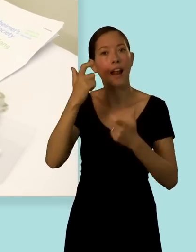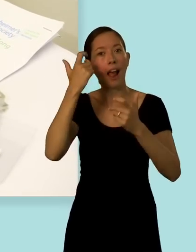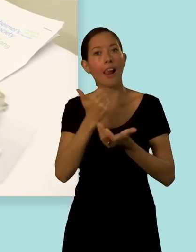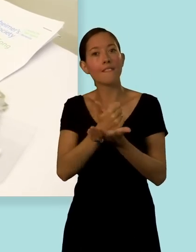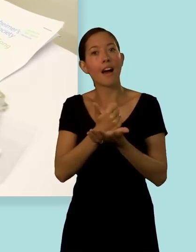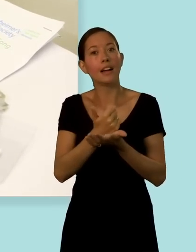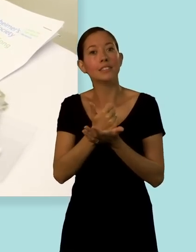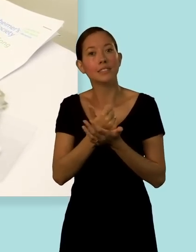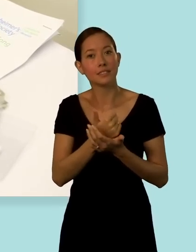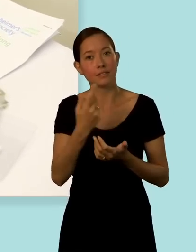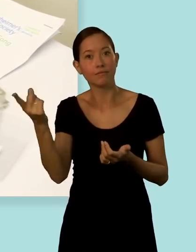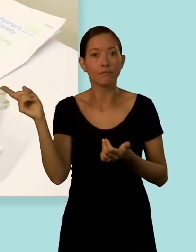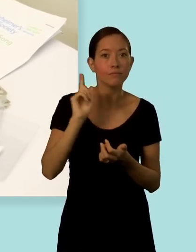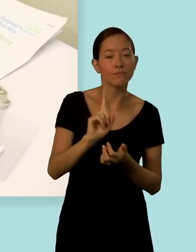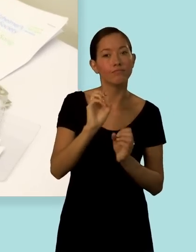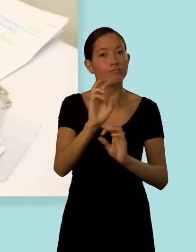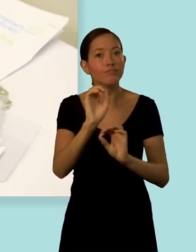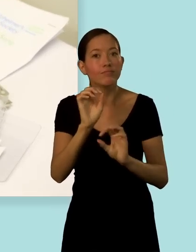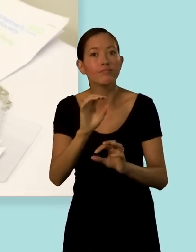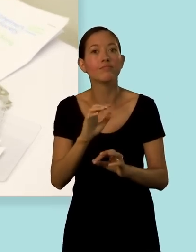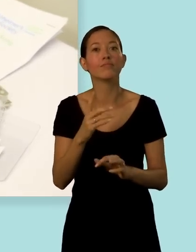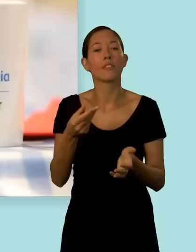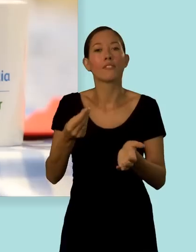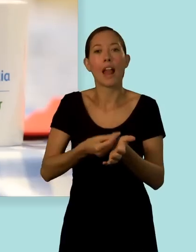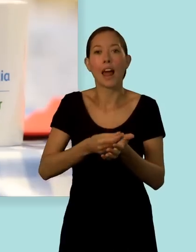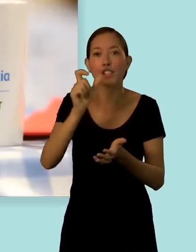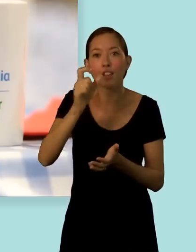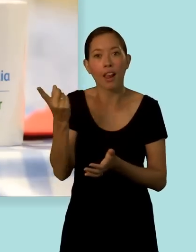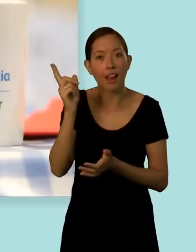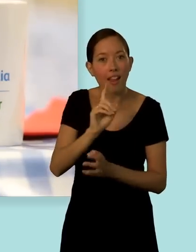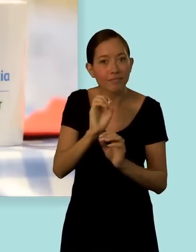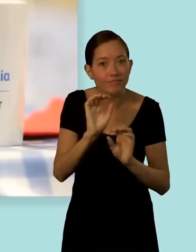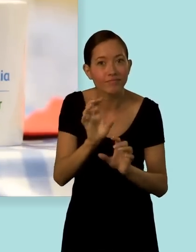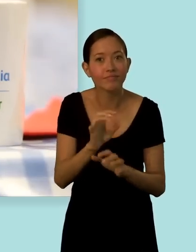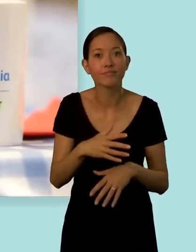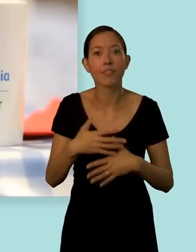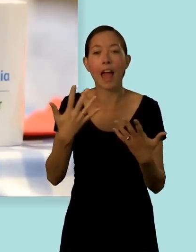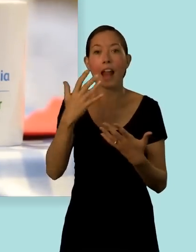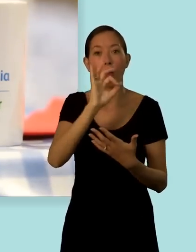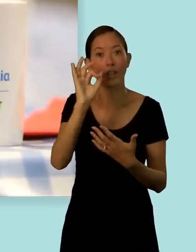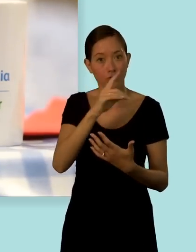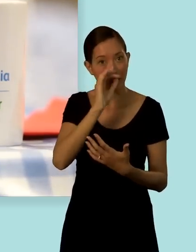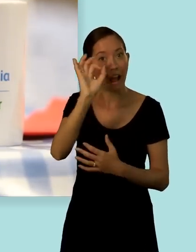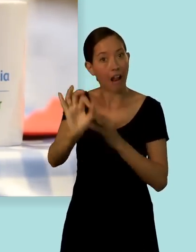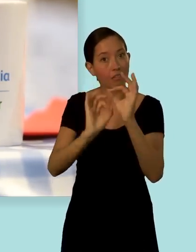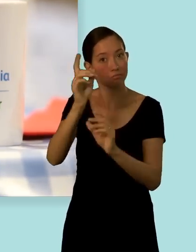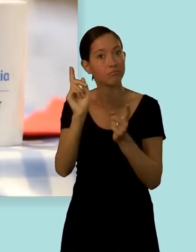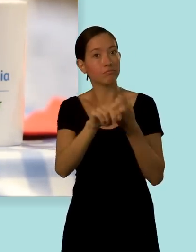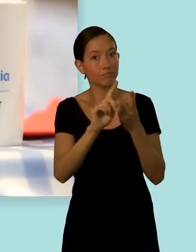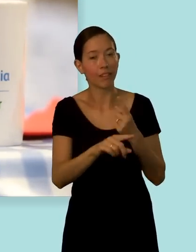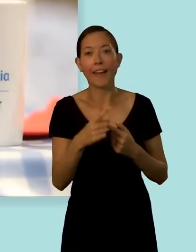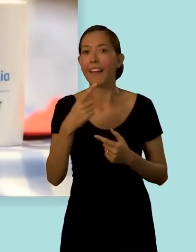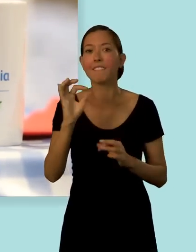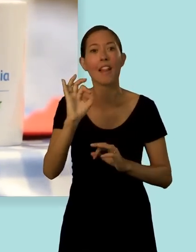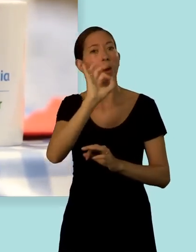lot, but you could also ask questions. They also had a legal advisor come along and talk to you, and a financial person come along.